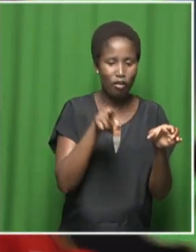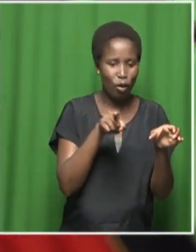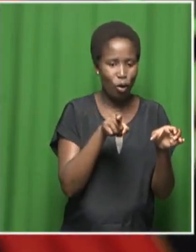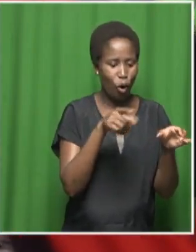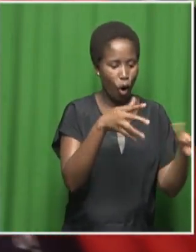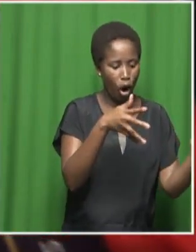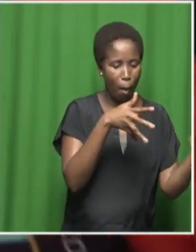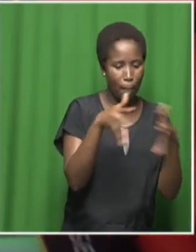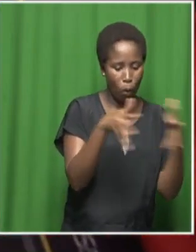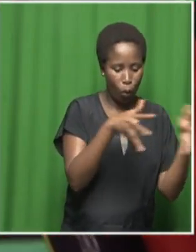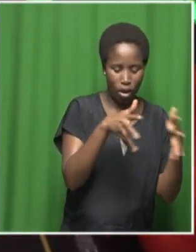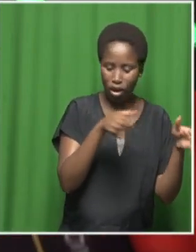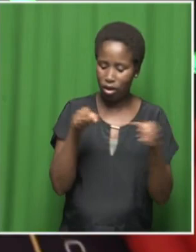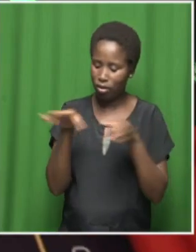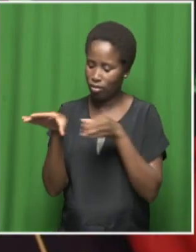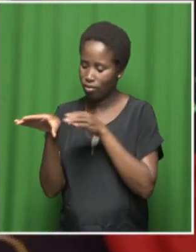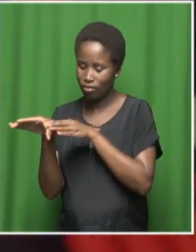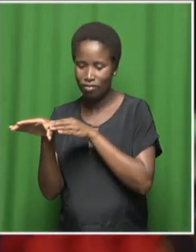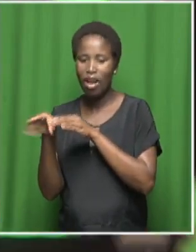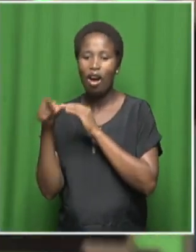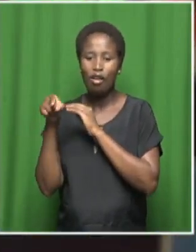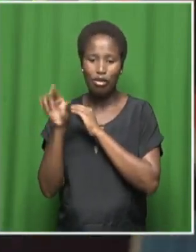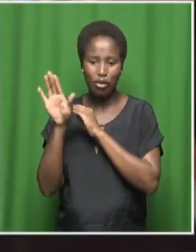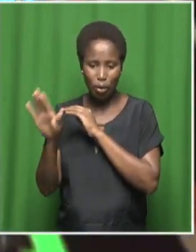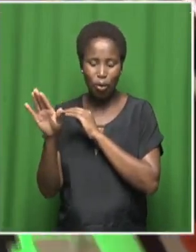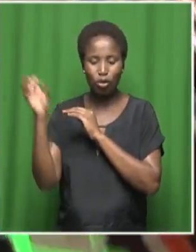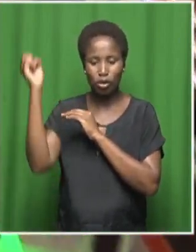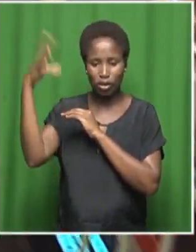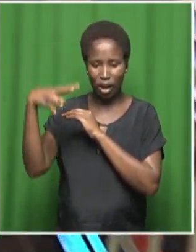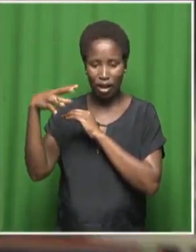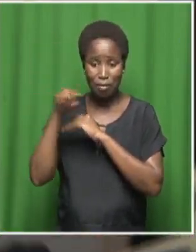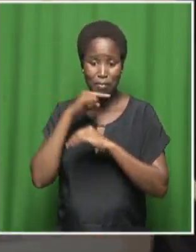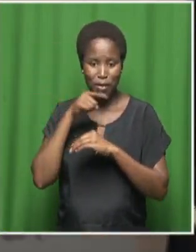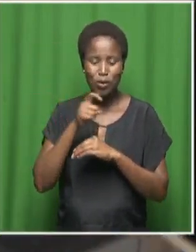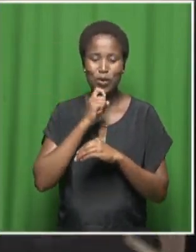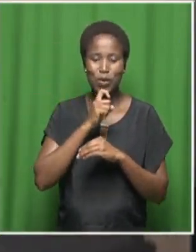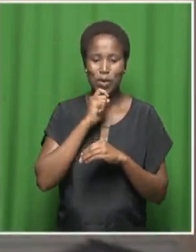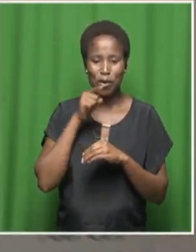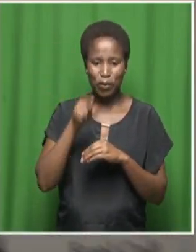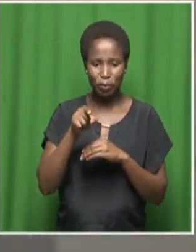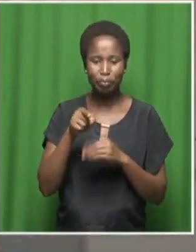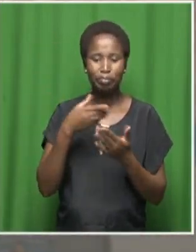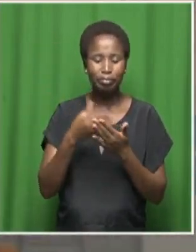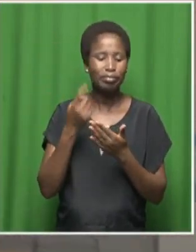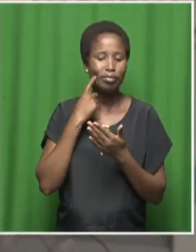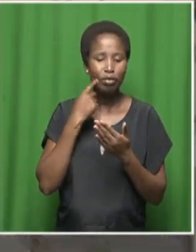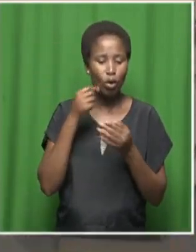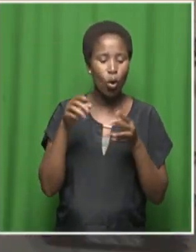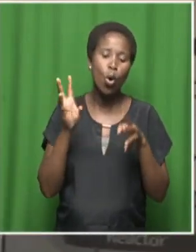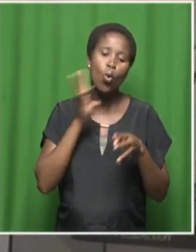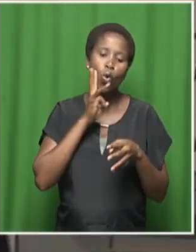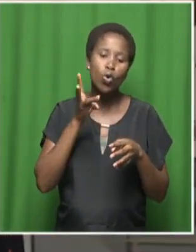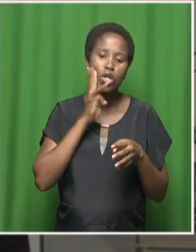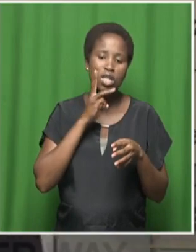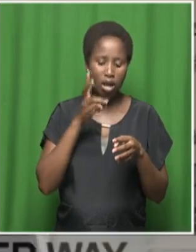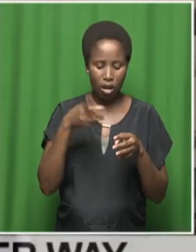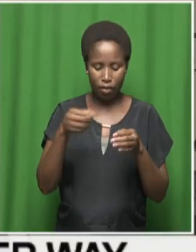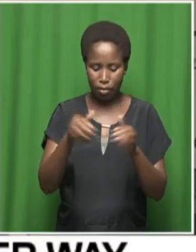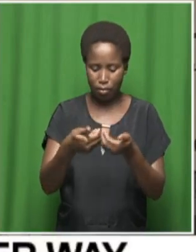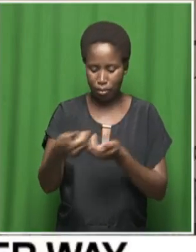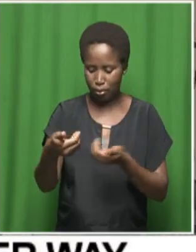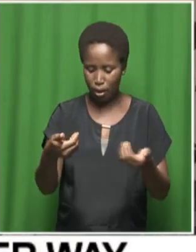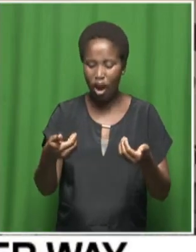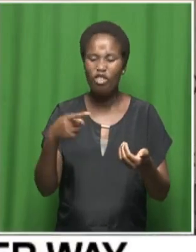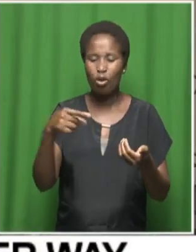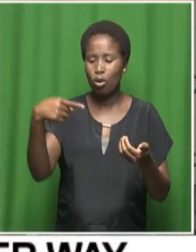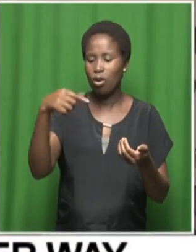So this is where our platinum come in use, to use it as a catalyst to split that water molecule into two gases form.